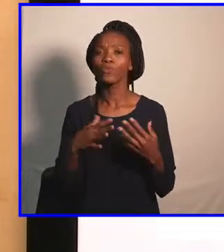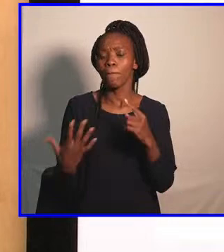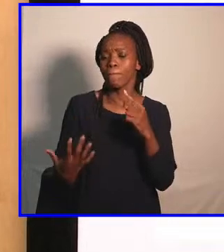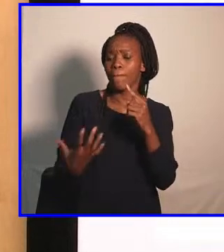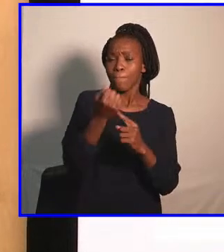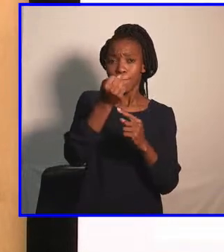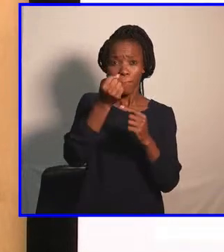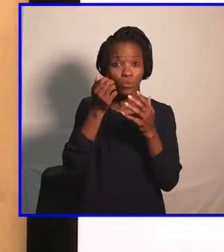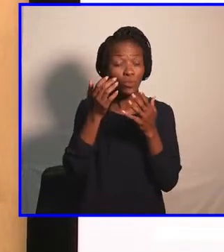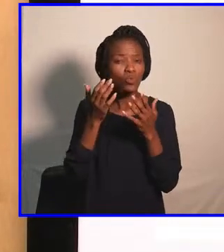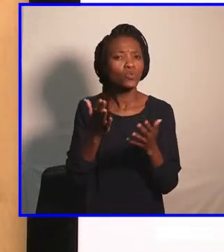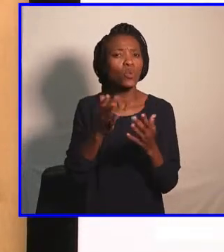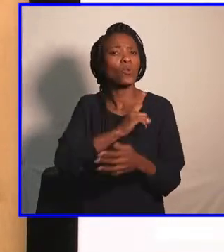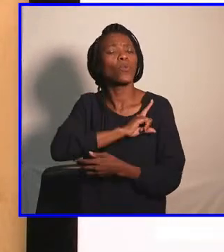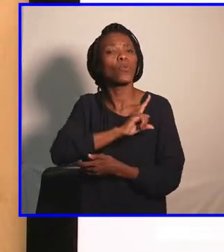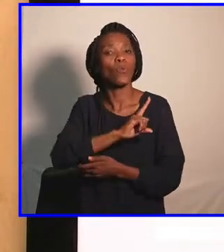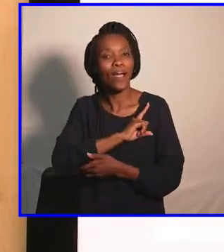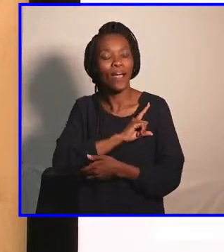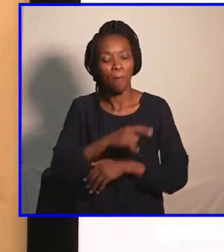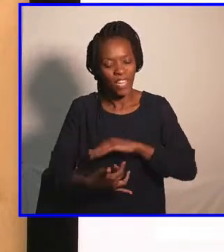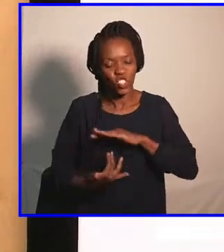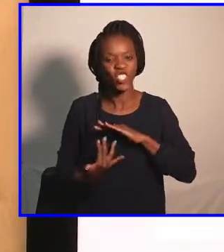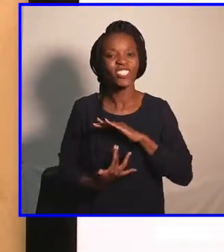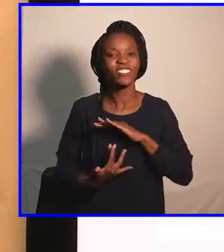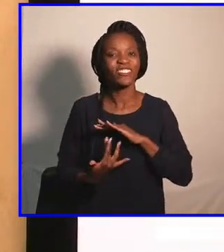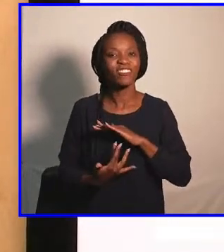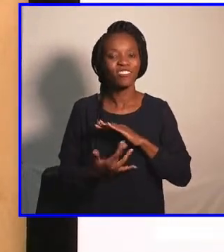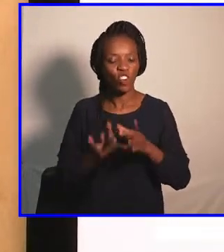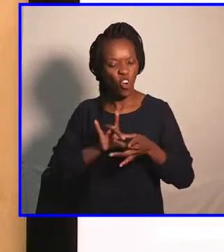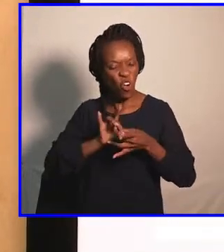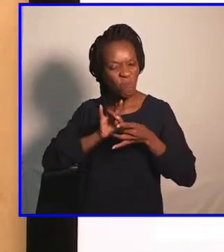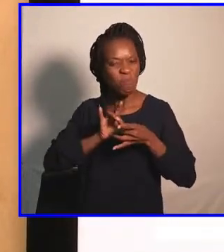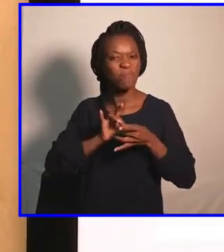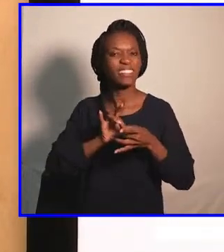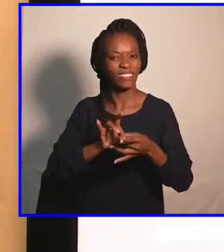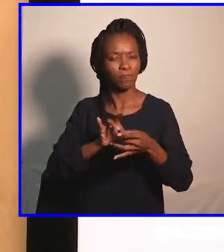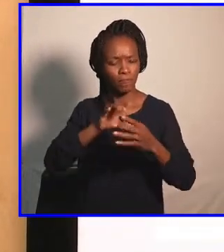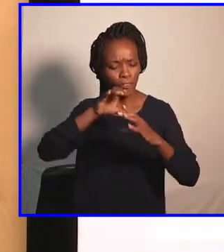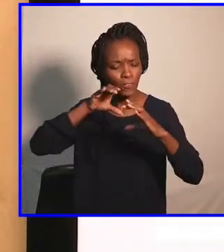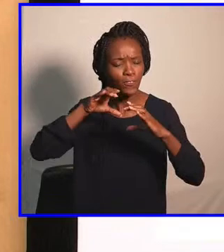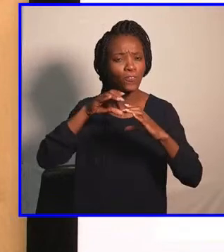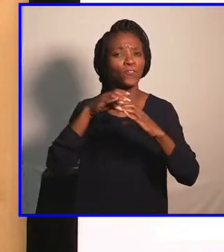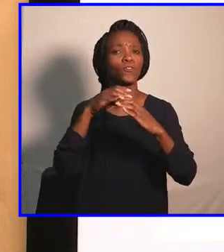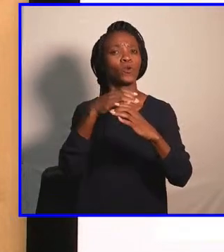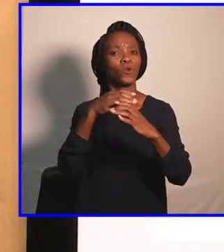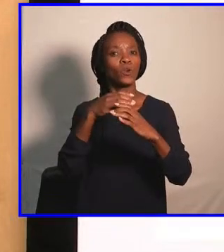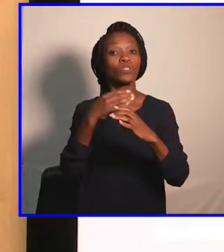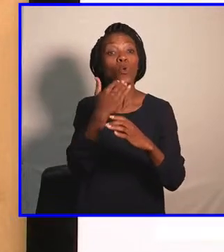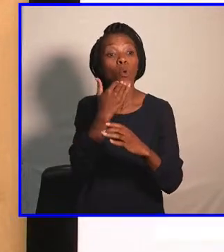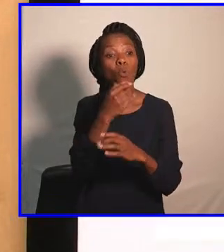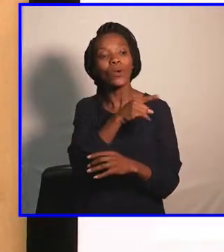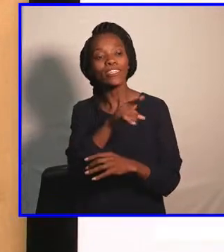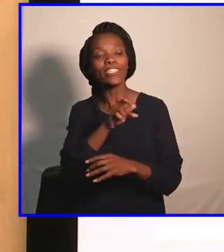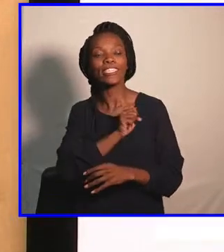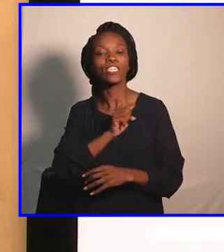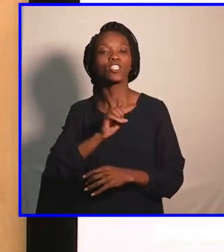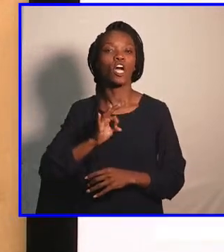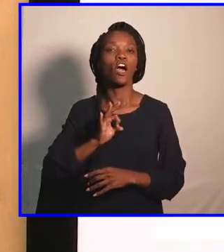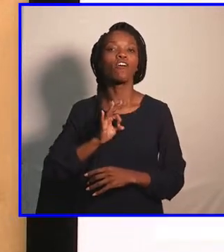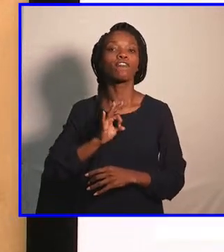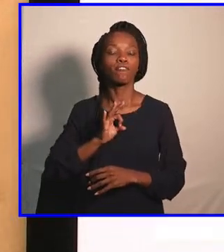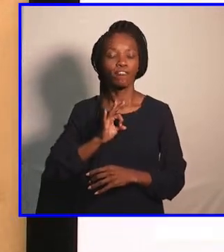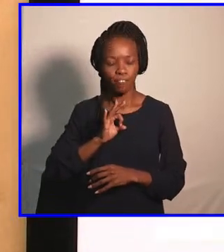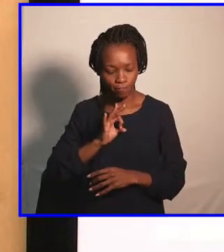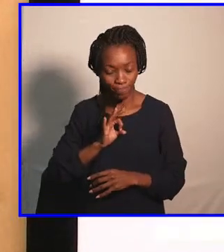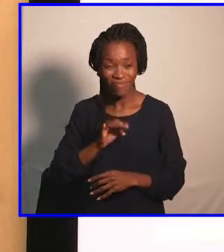accomplishment is due to the passion, to the commitment and the focus by the staff of SARS, by